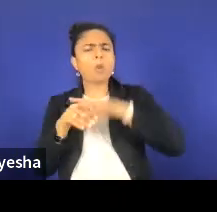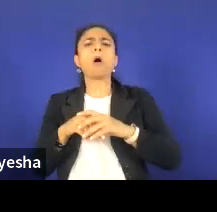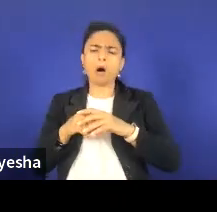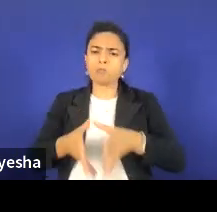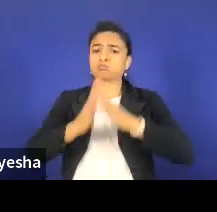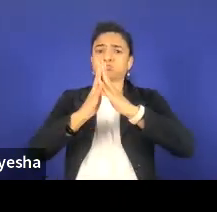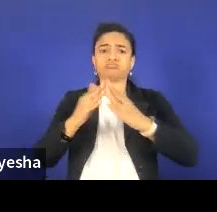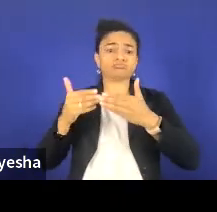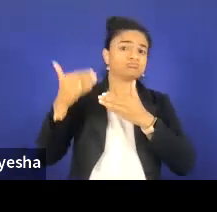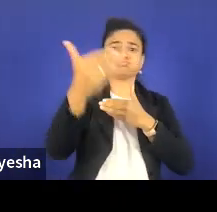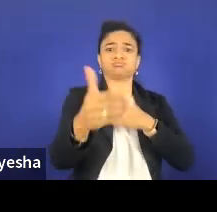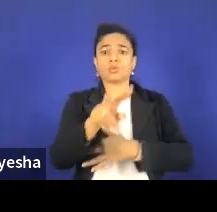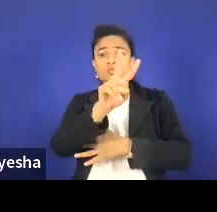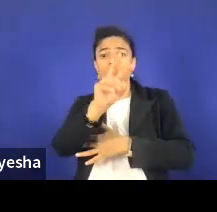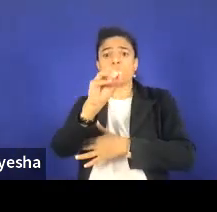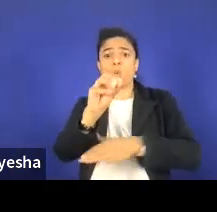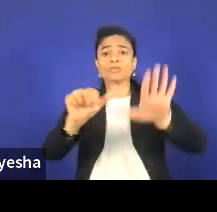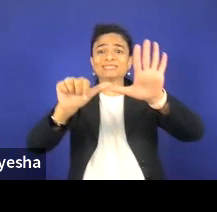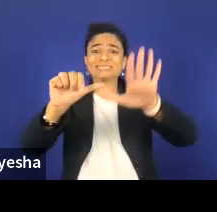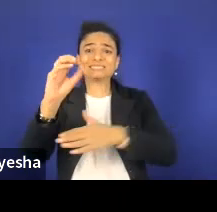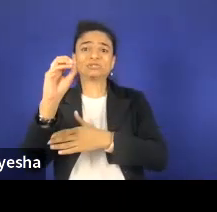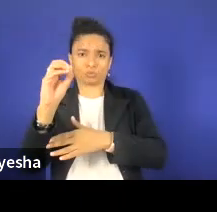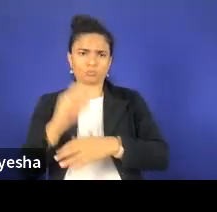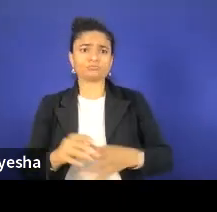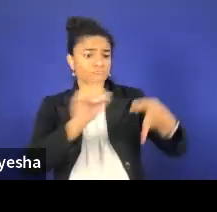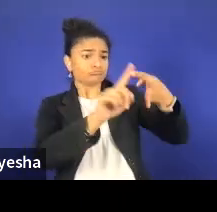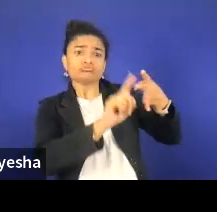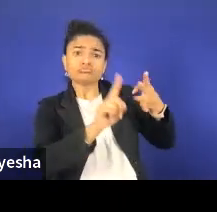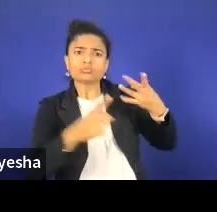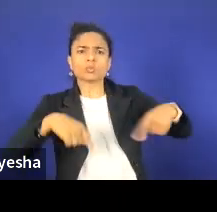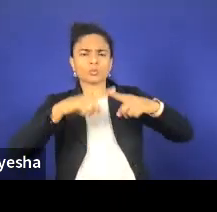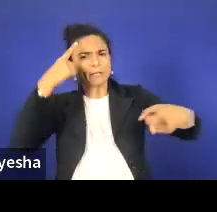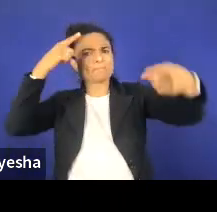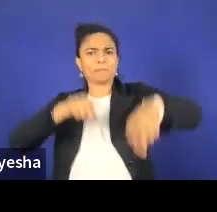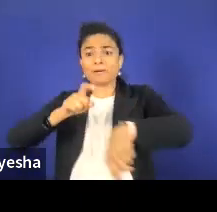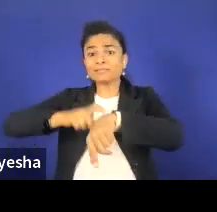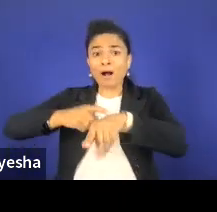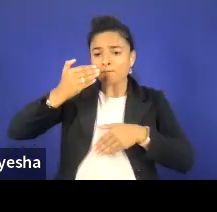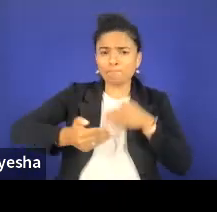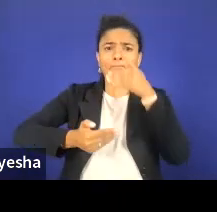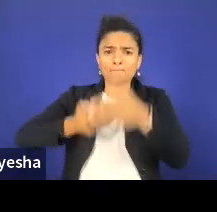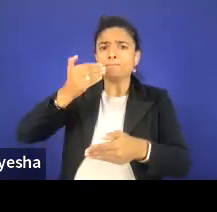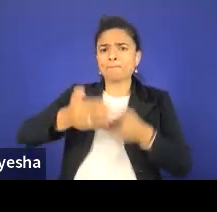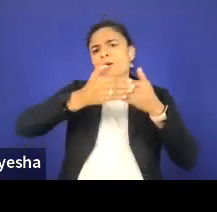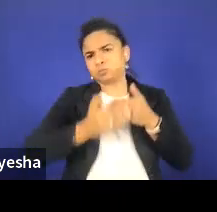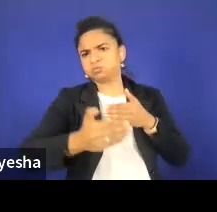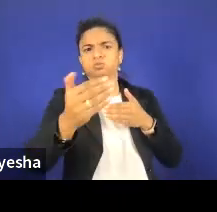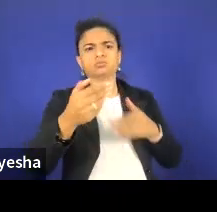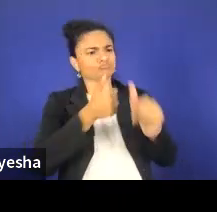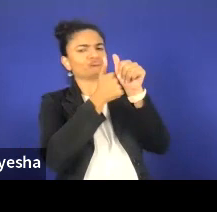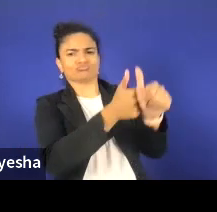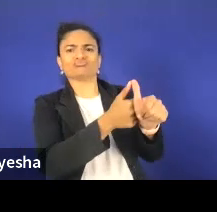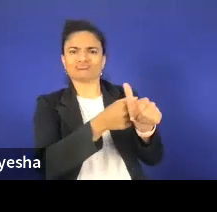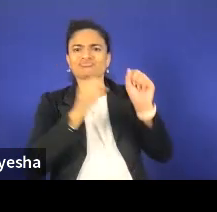and collaborative discussions. One, that all persons with disabilities should qualify to apply and receive